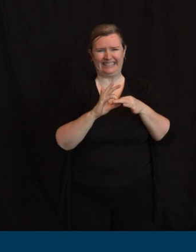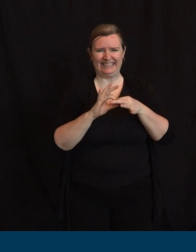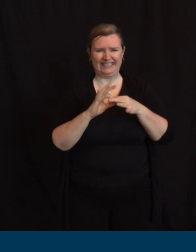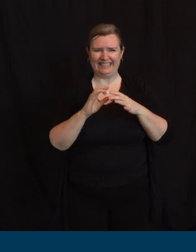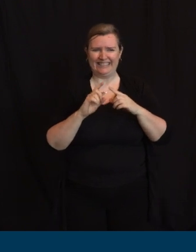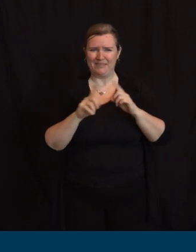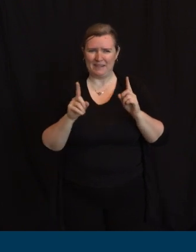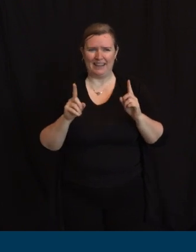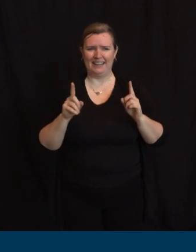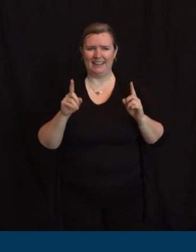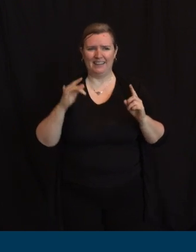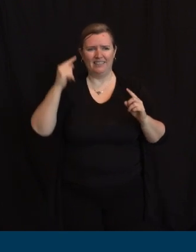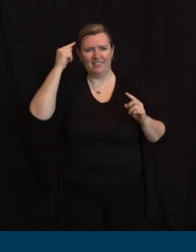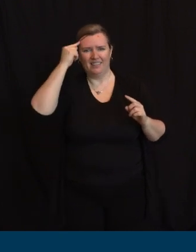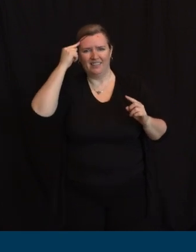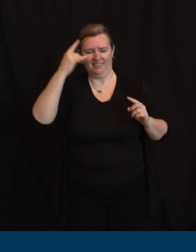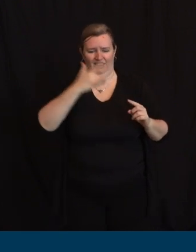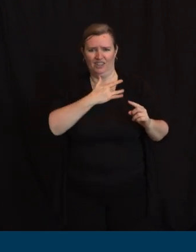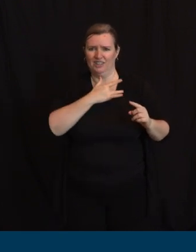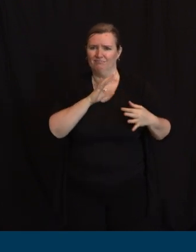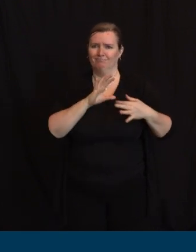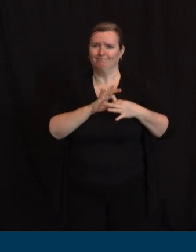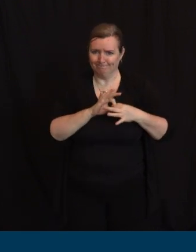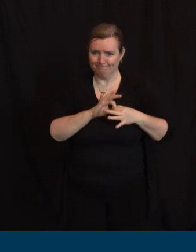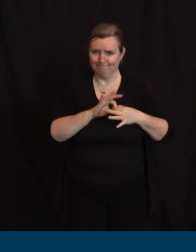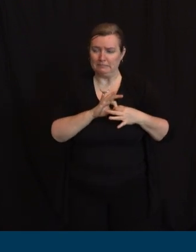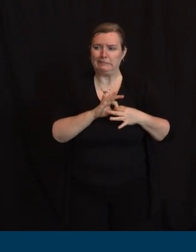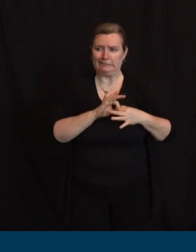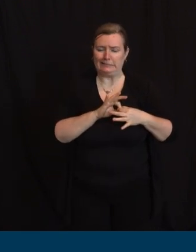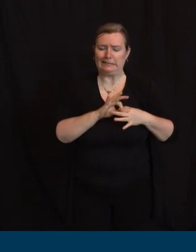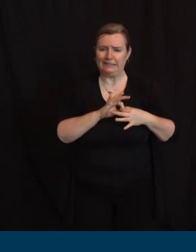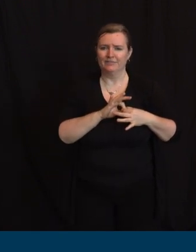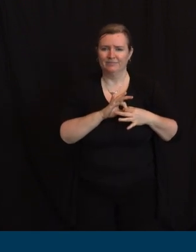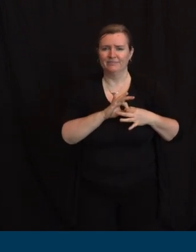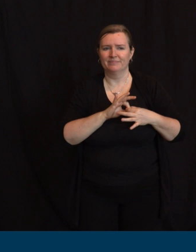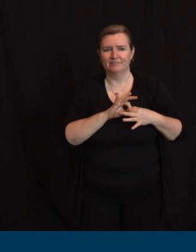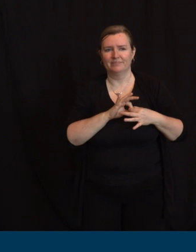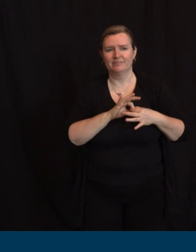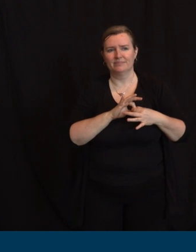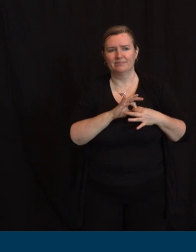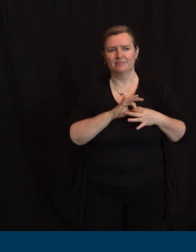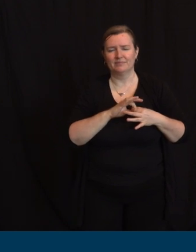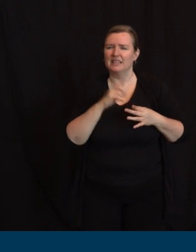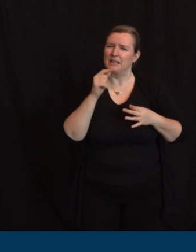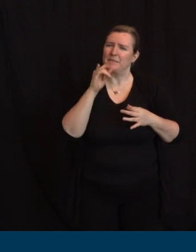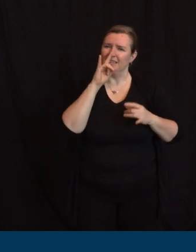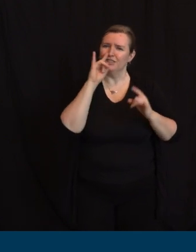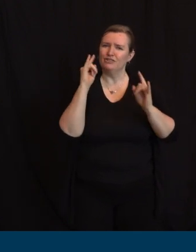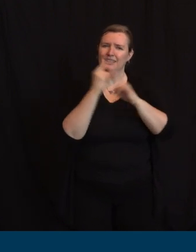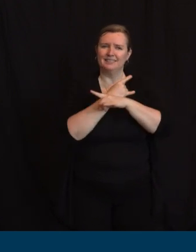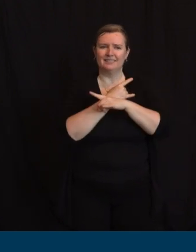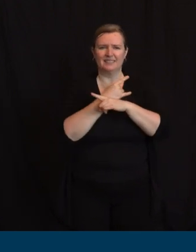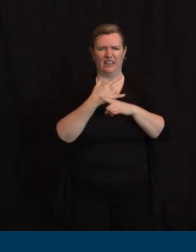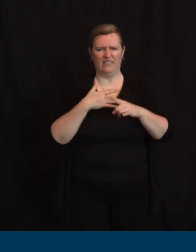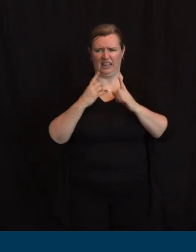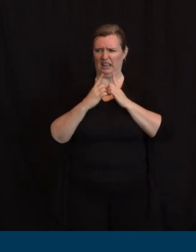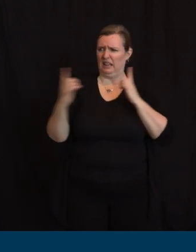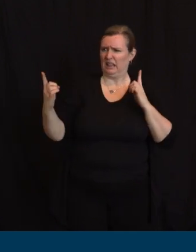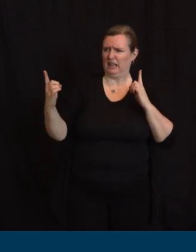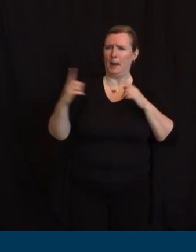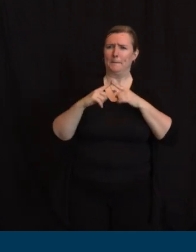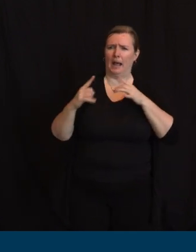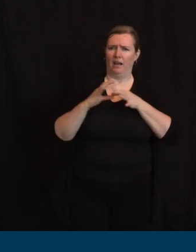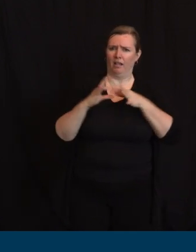that. So it's a very sort of against expectation, all for one, all in this